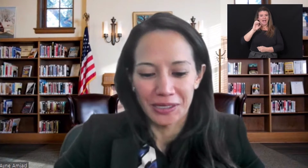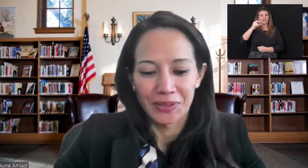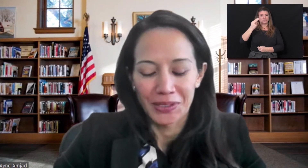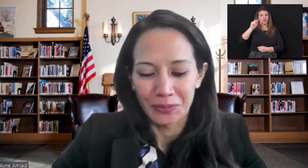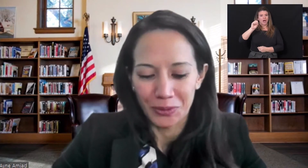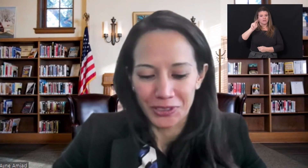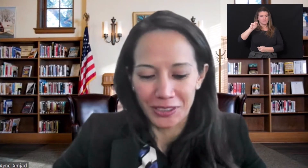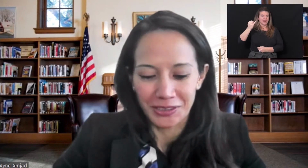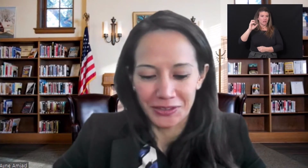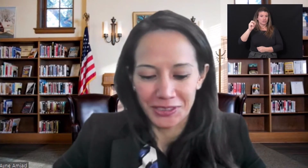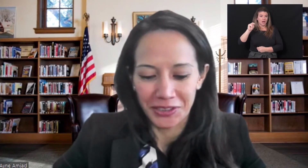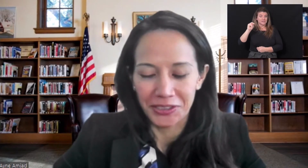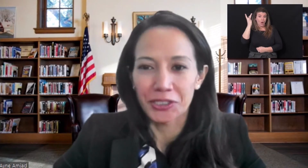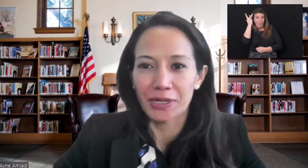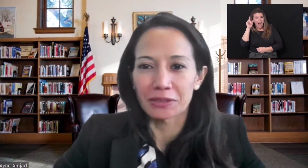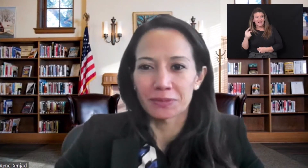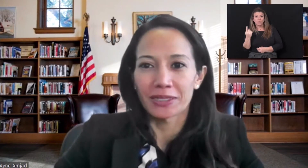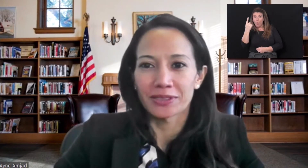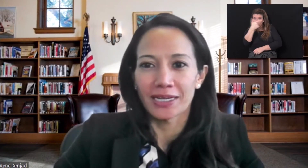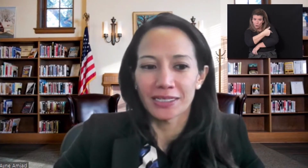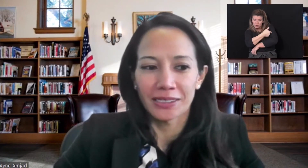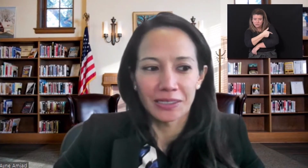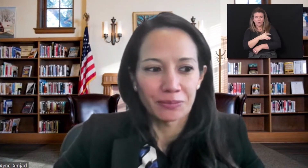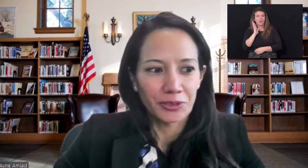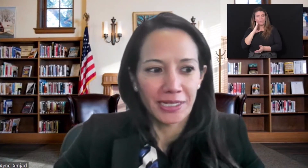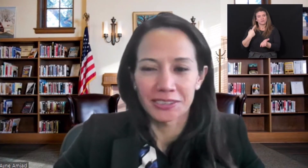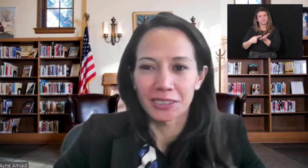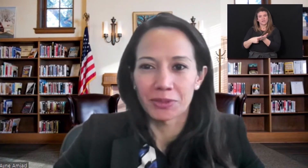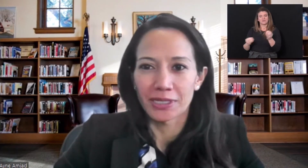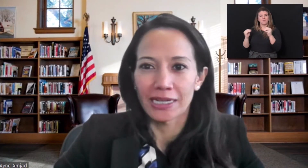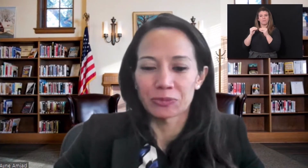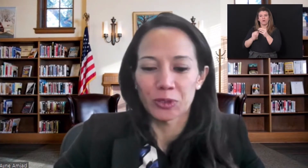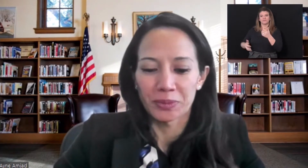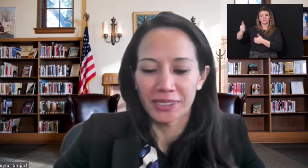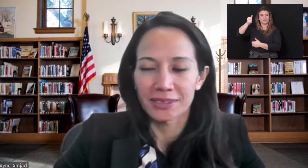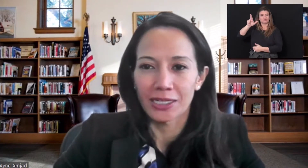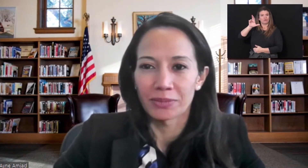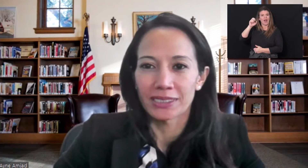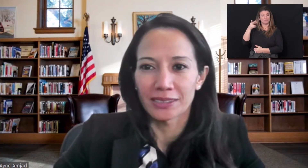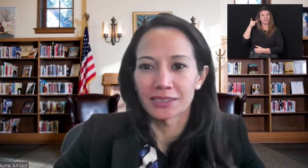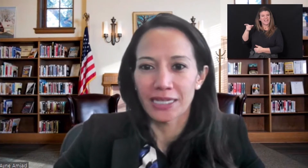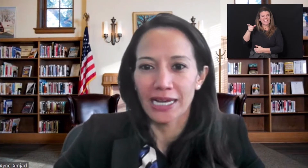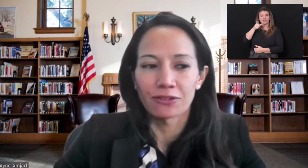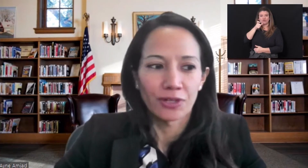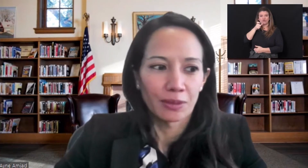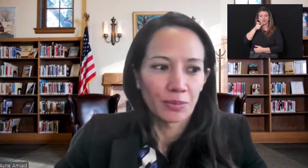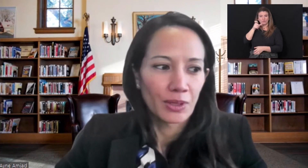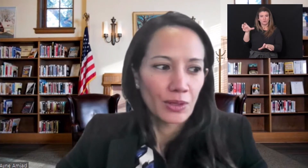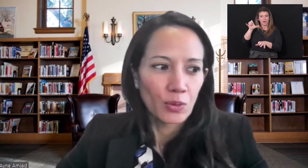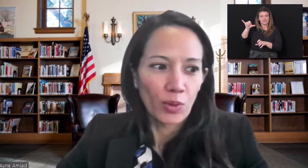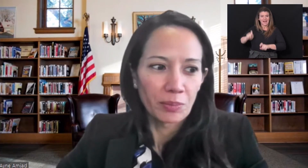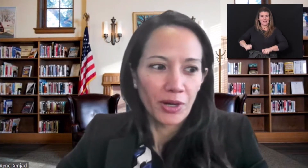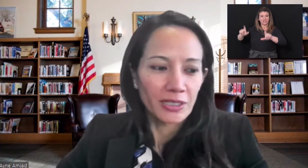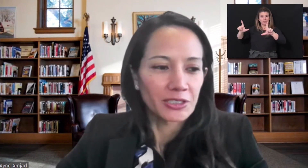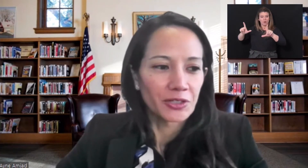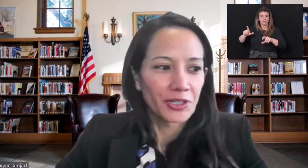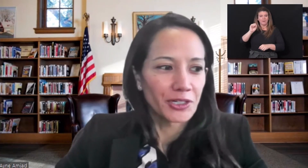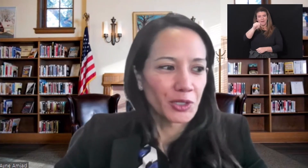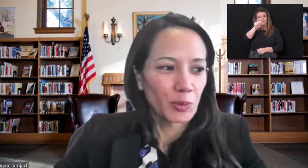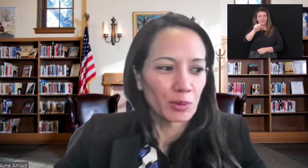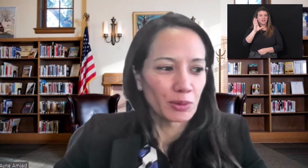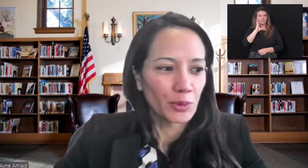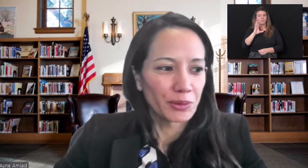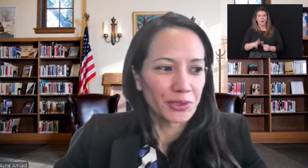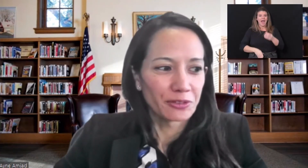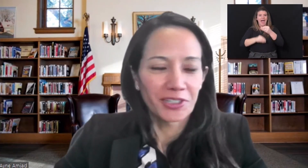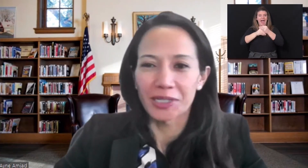dose. We'll talk to Secretary Crouch about that. He really heads up our dashboard, but yes, that'll make sense to have 1 box on there. I